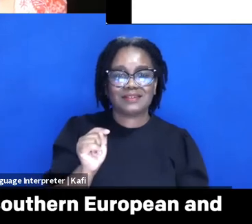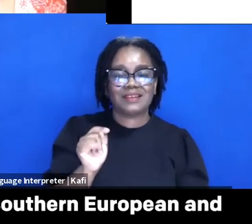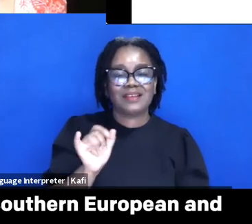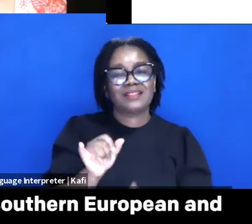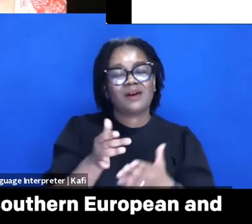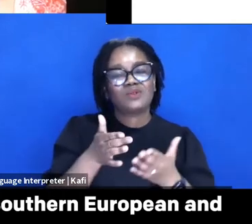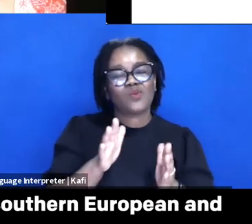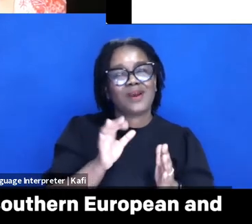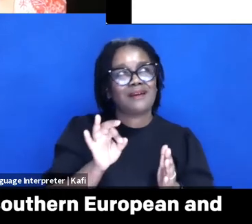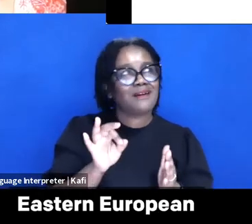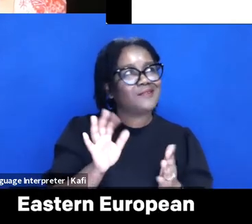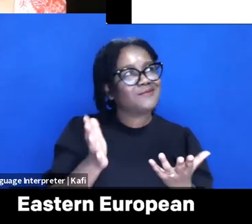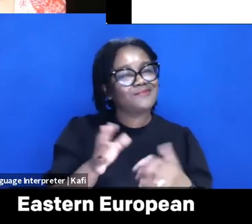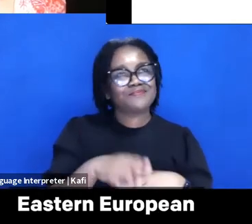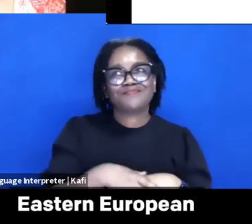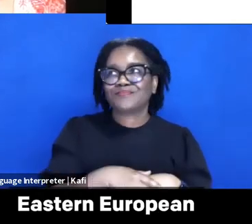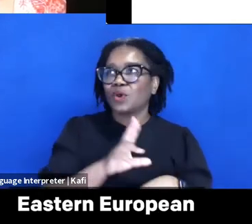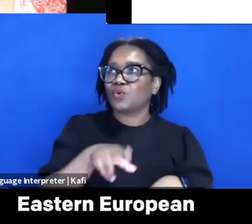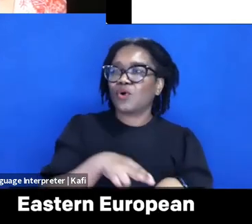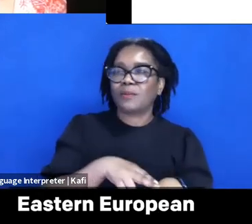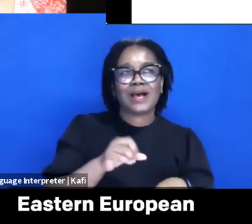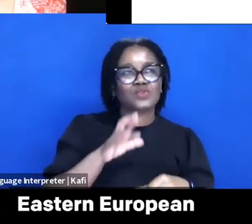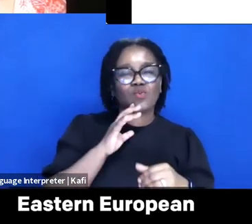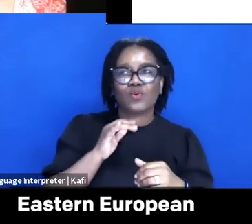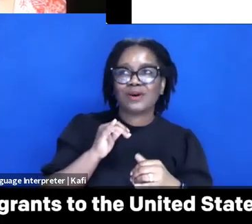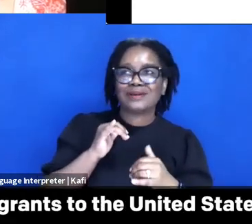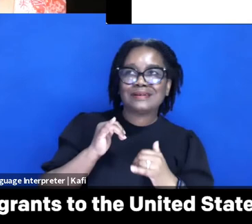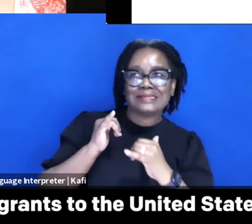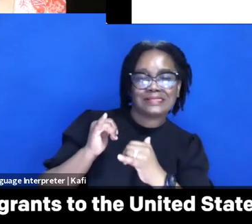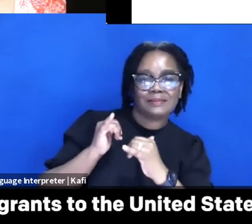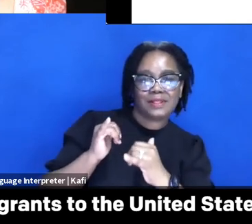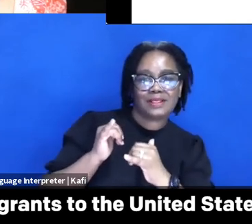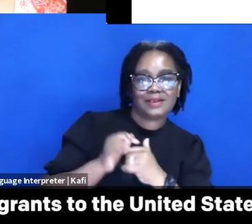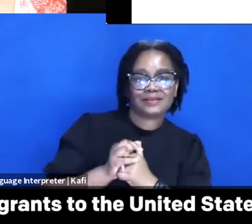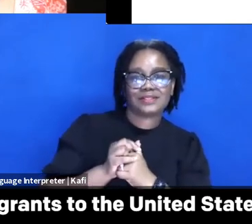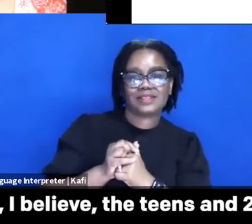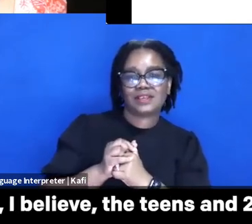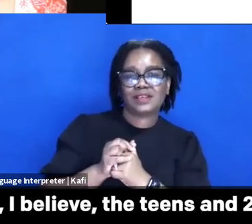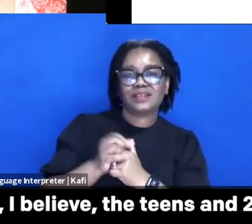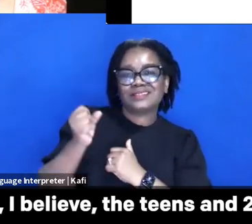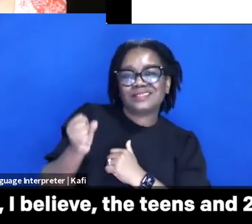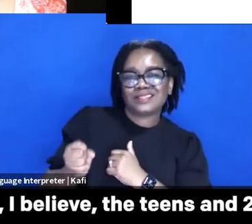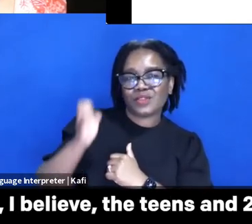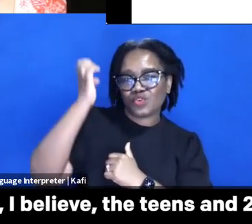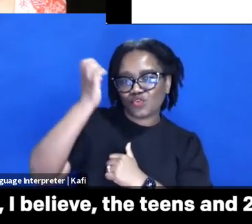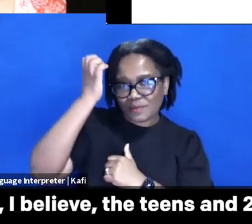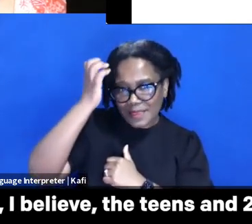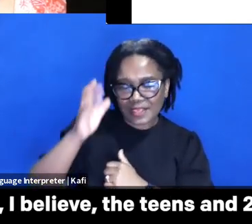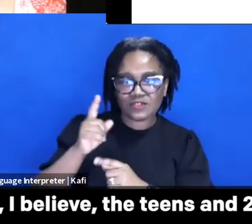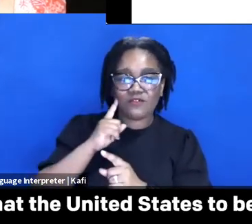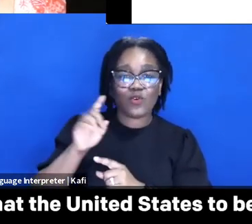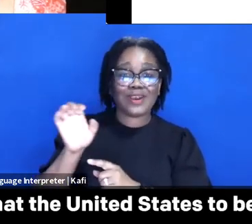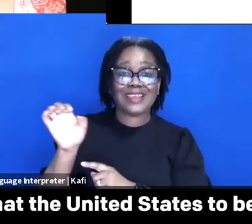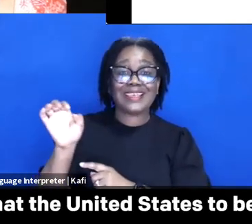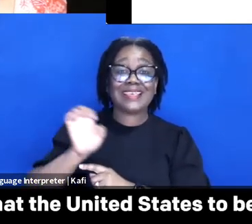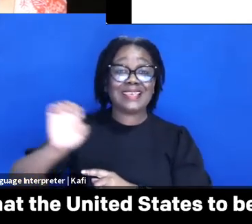Southern European and Eastern European immigrants to the United States during, I believe, the teens and 20s,